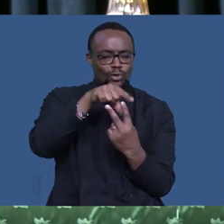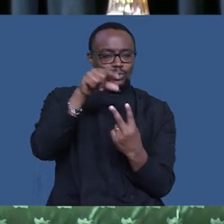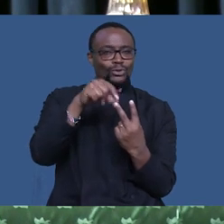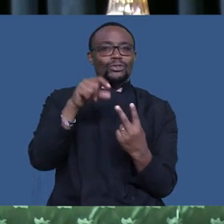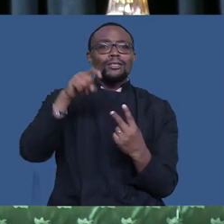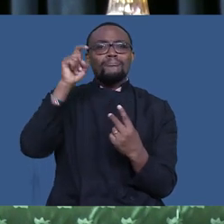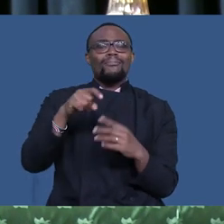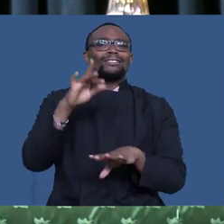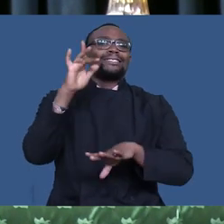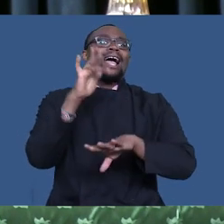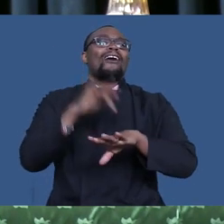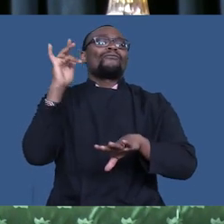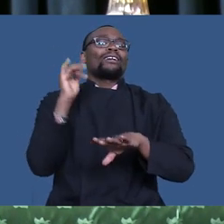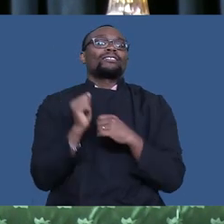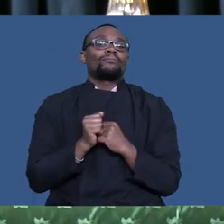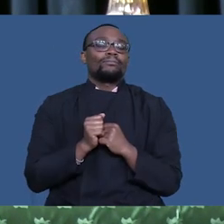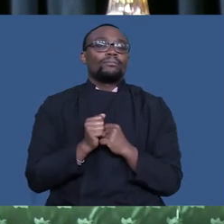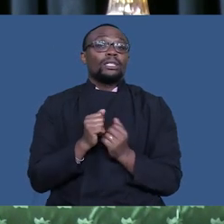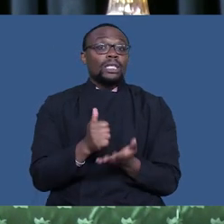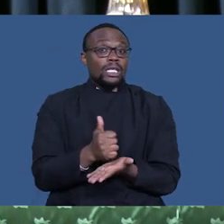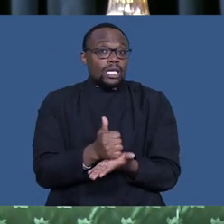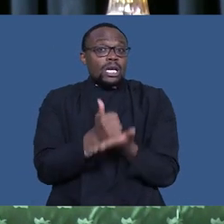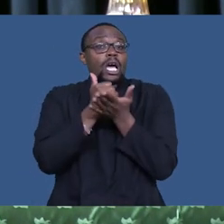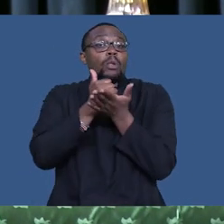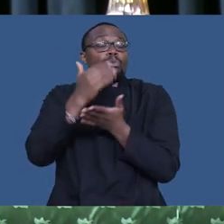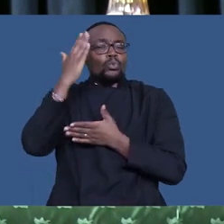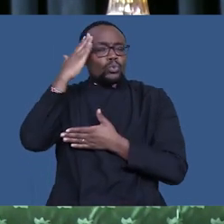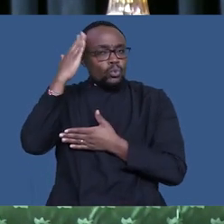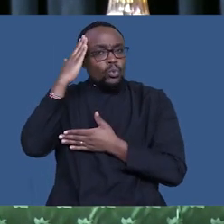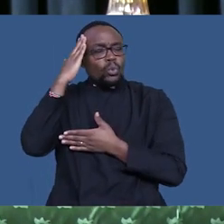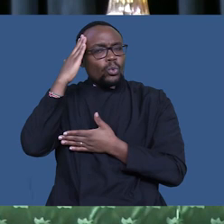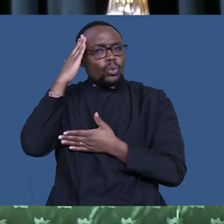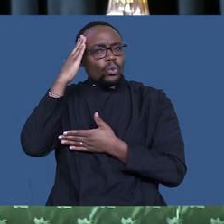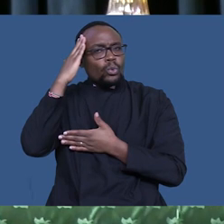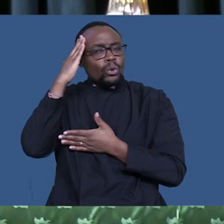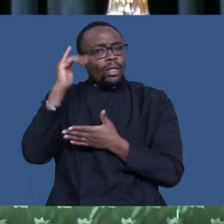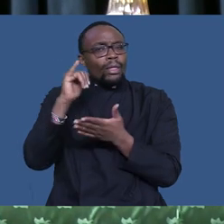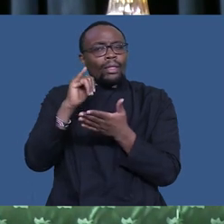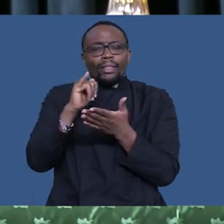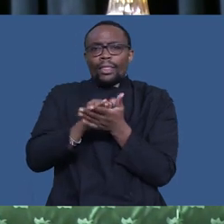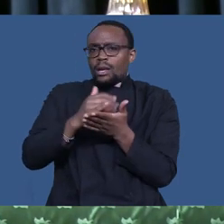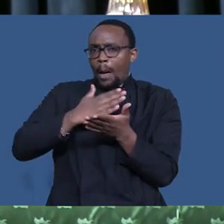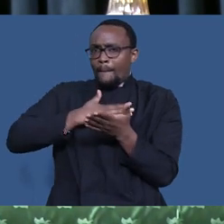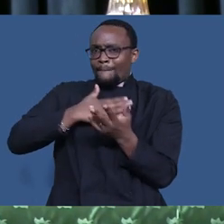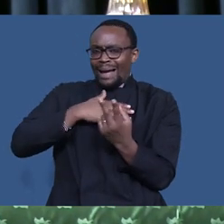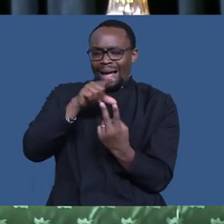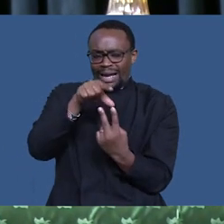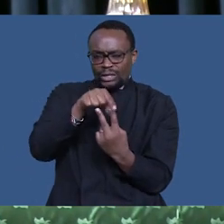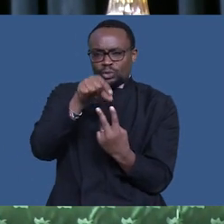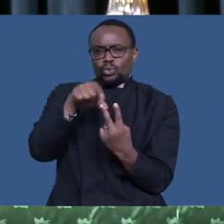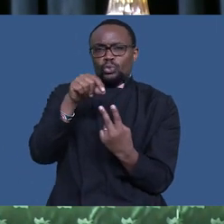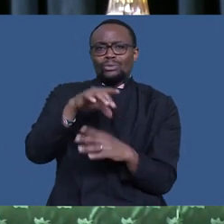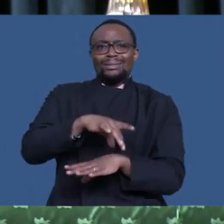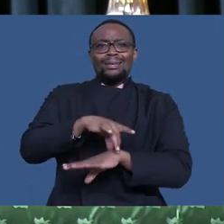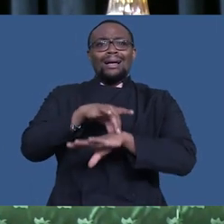make. It helps you to come to realization that your choices here